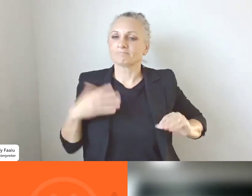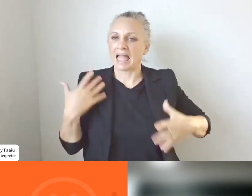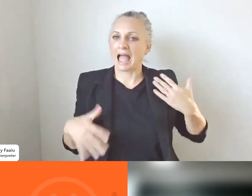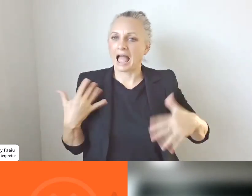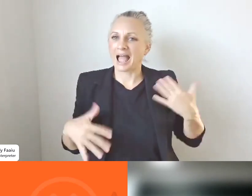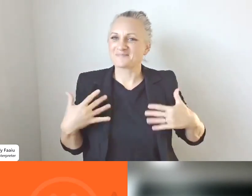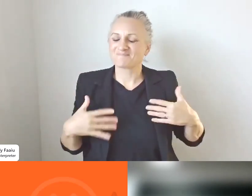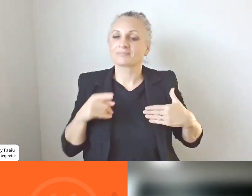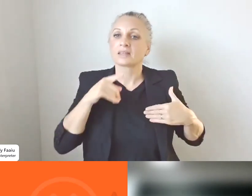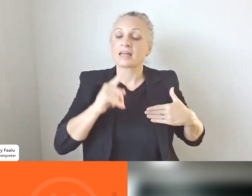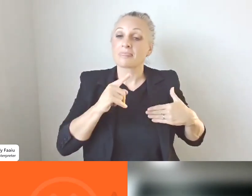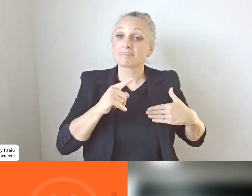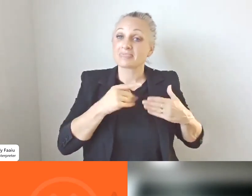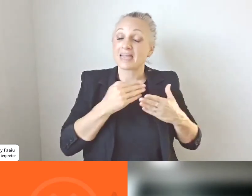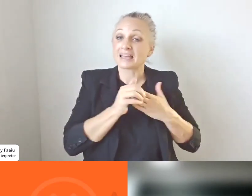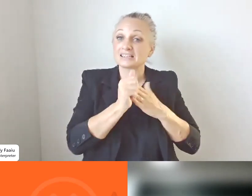on the